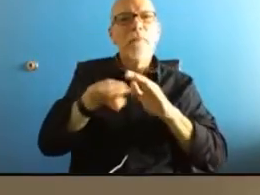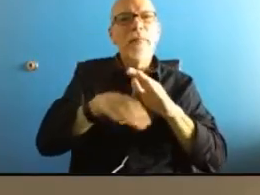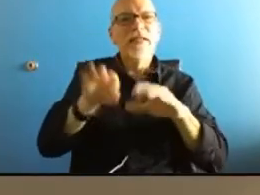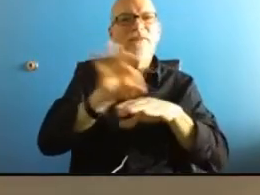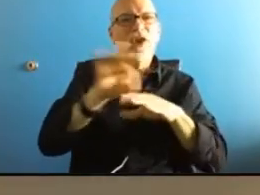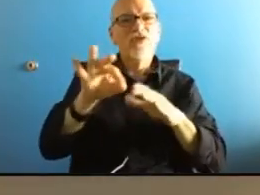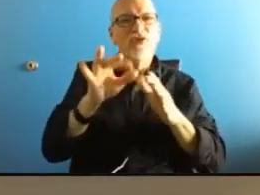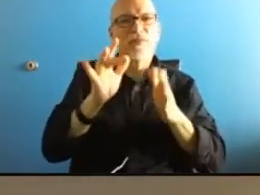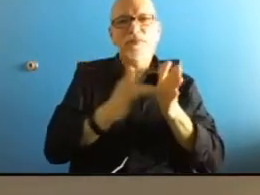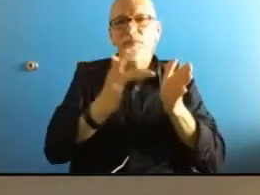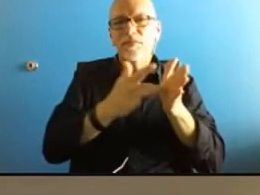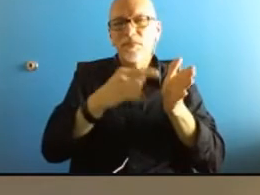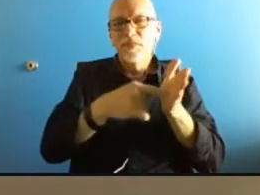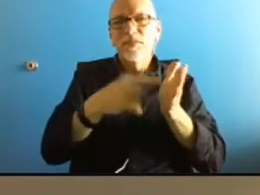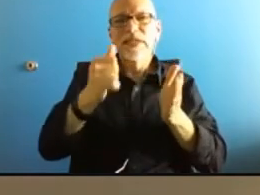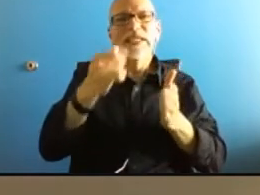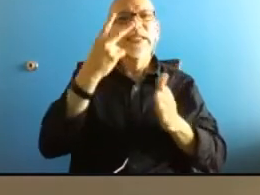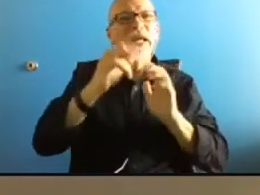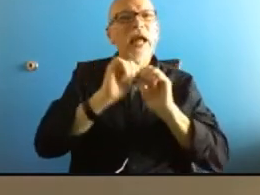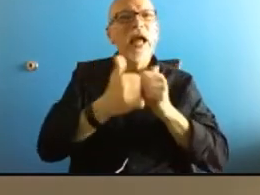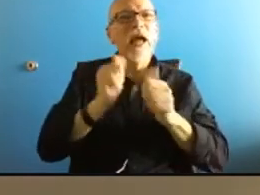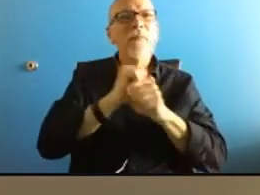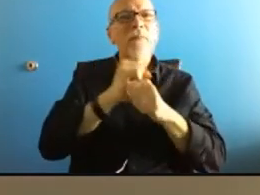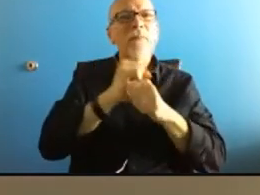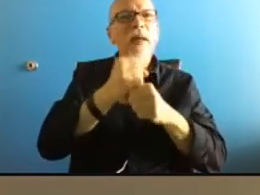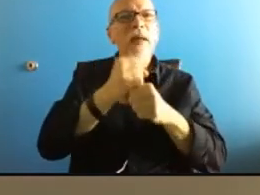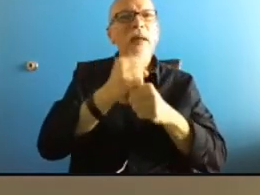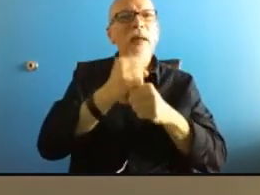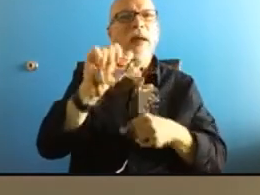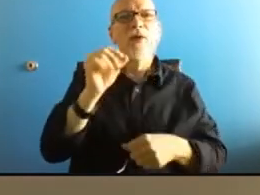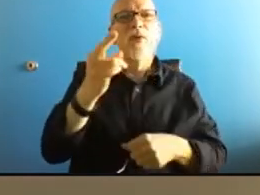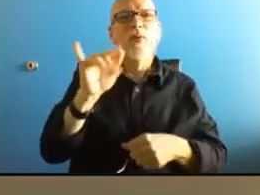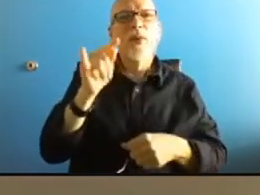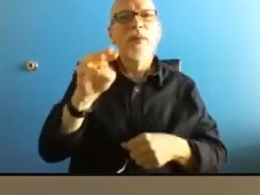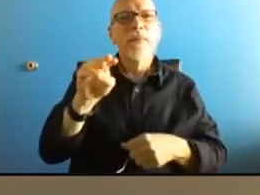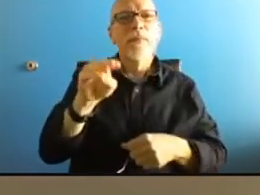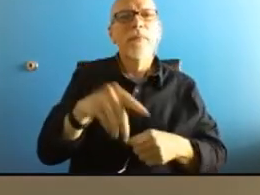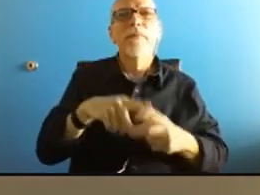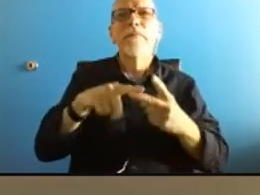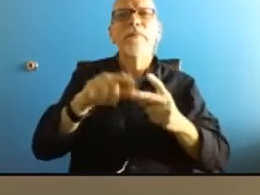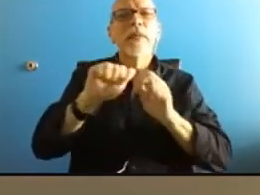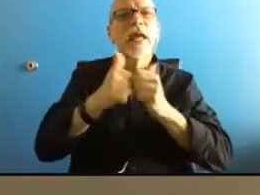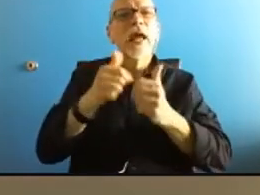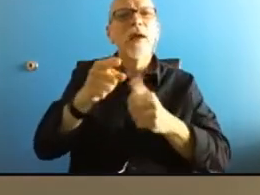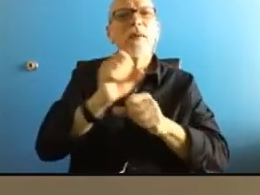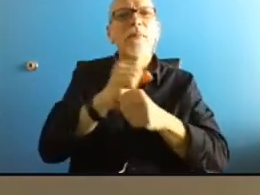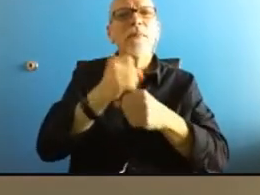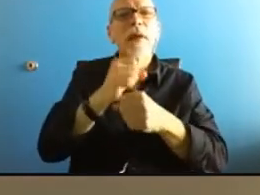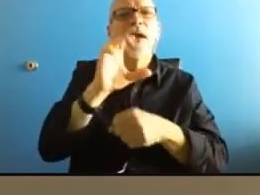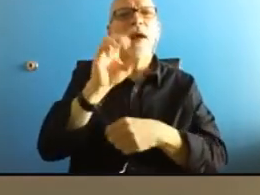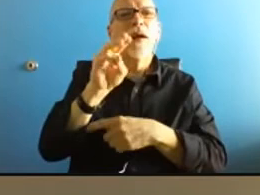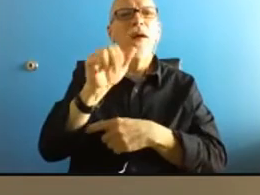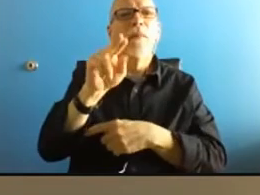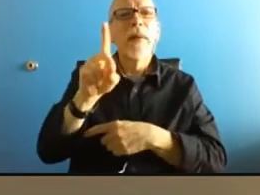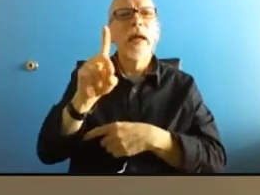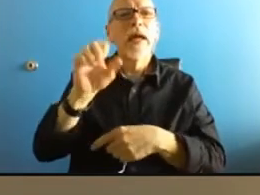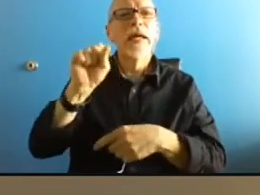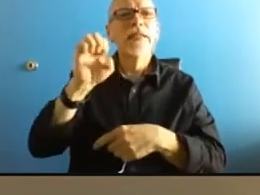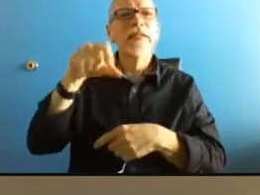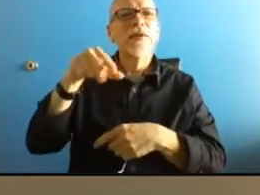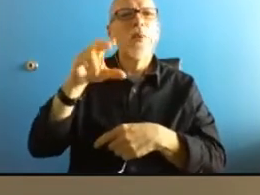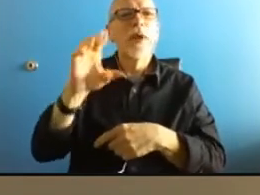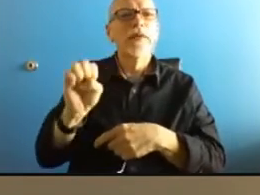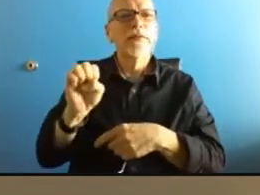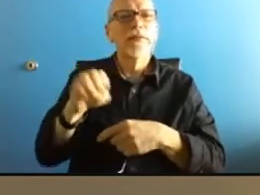work. How do you create an algorithm? How do you create a command sequence?